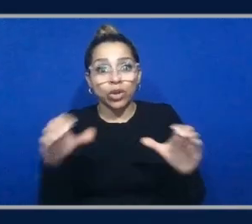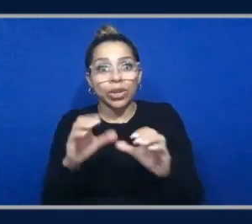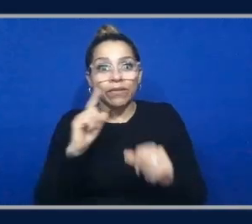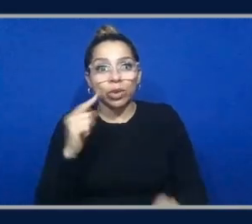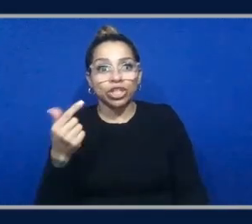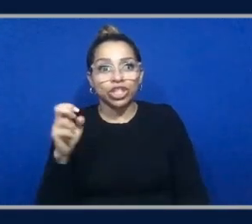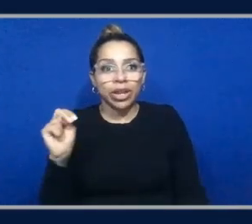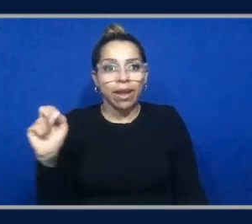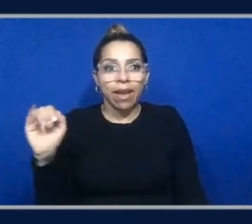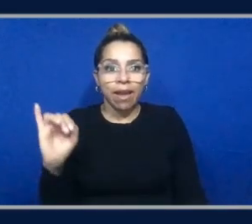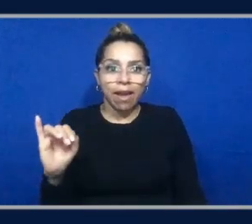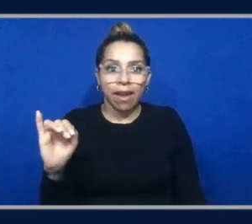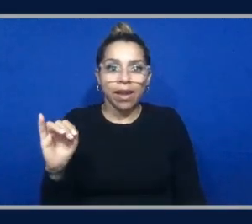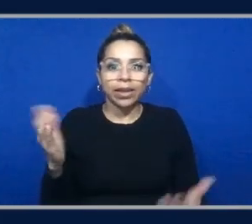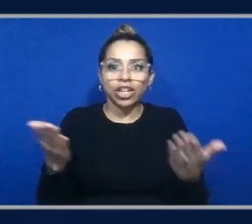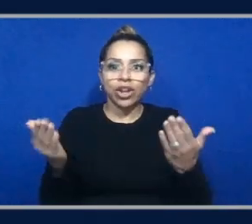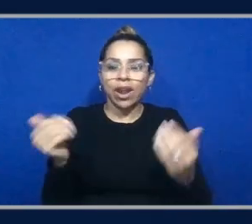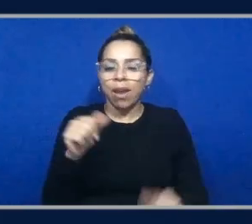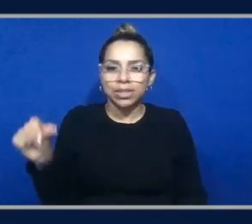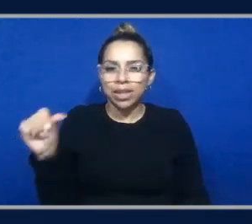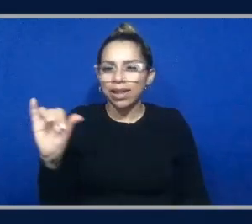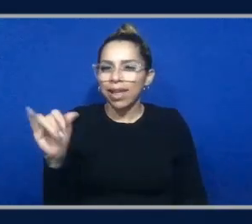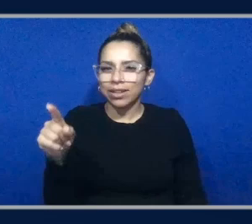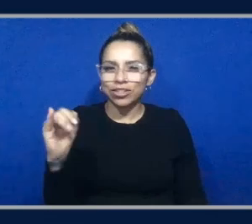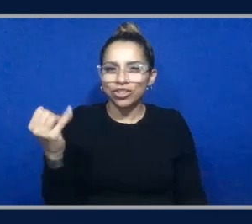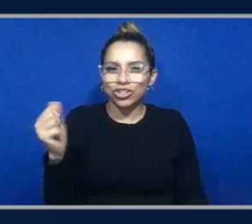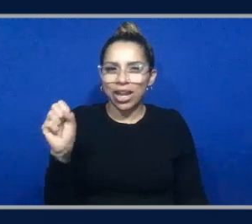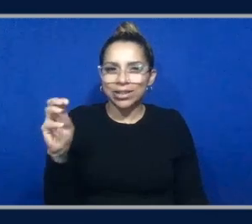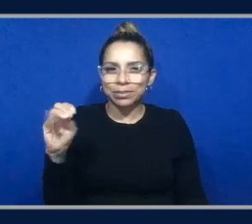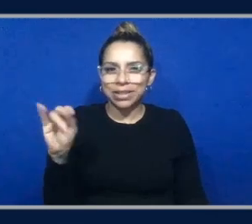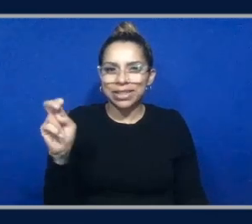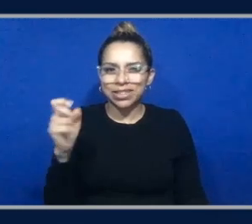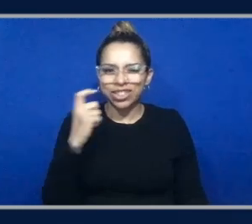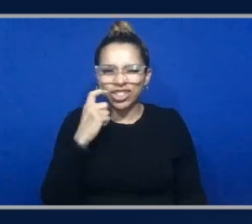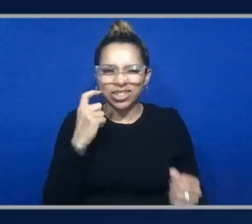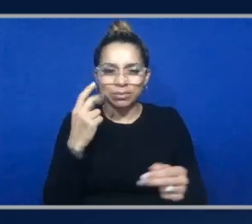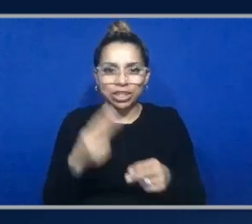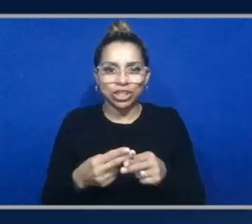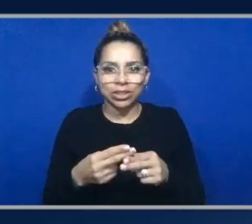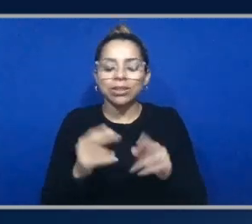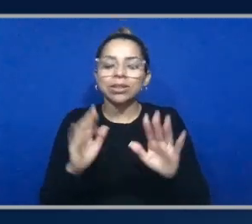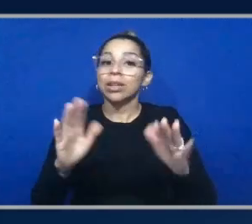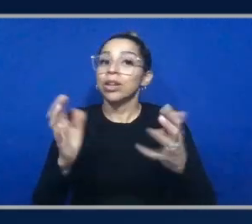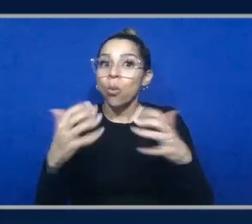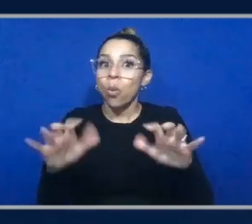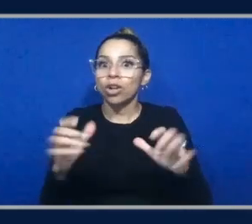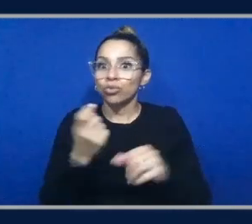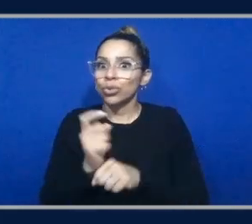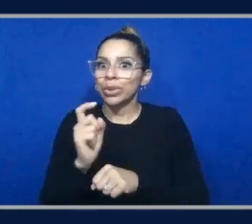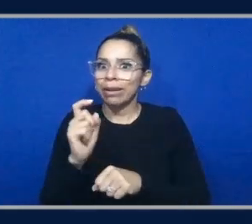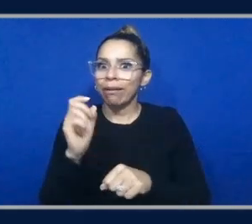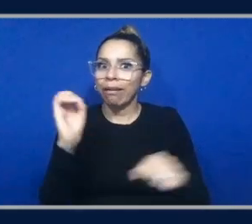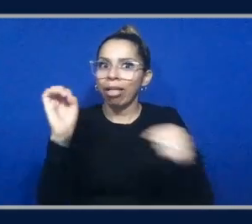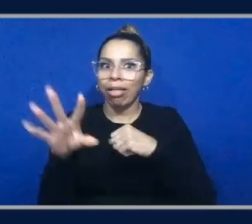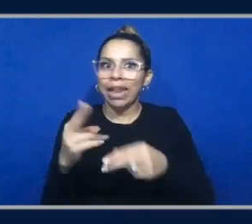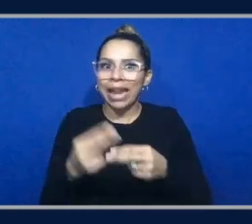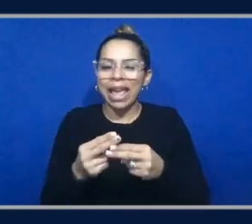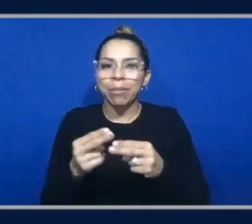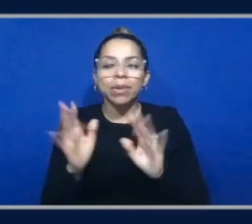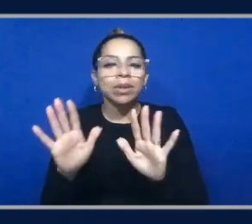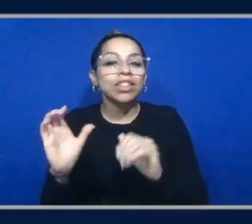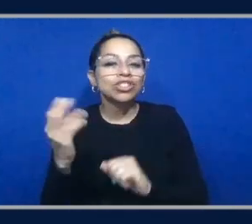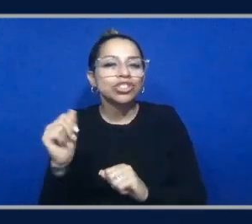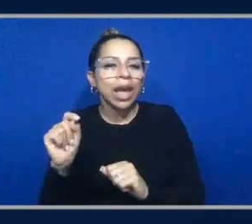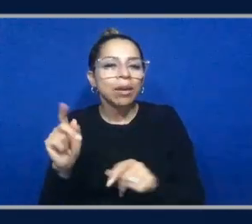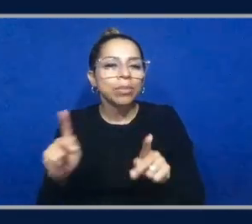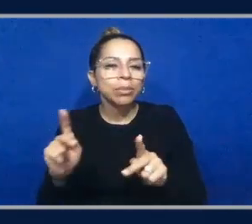as Jasmine just brought up, has we don't want to give away the name because they're trying to think of it. They're thinking of it in the chat, and they're